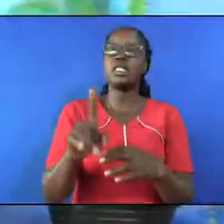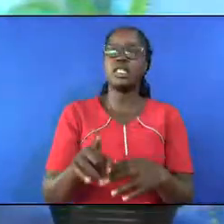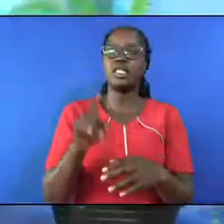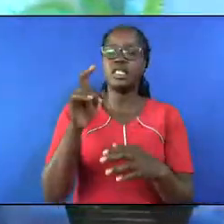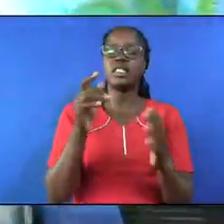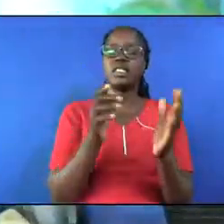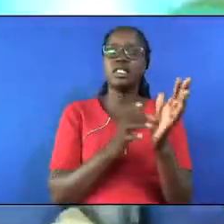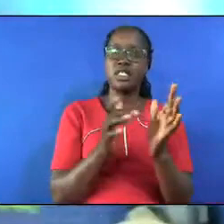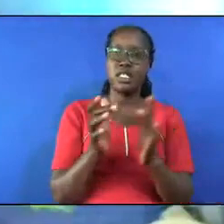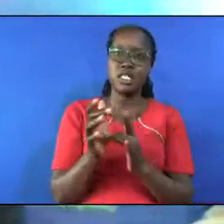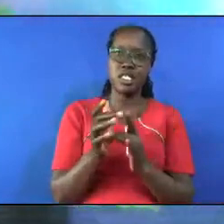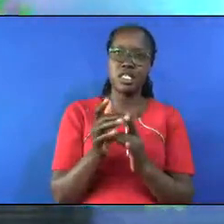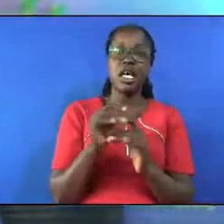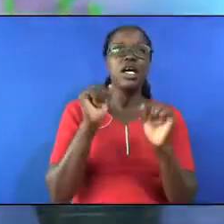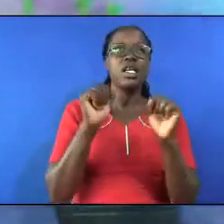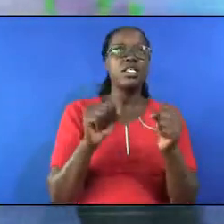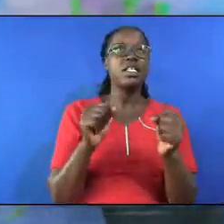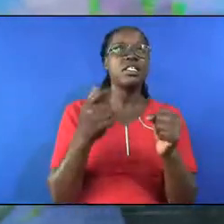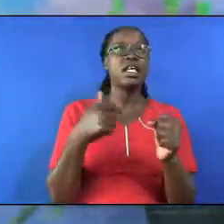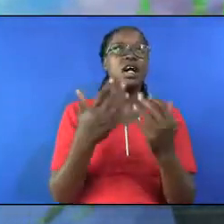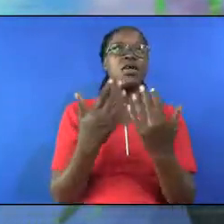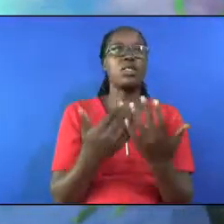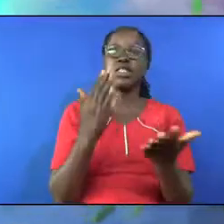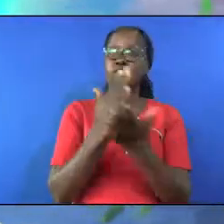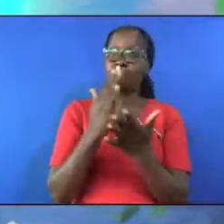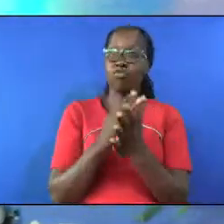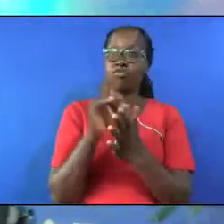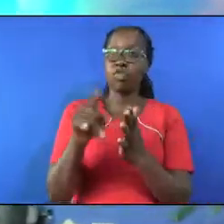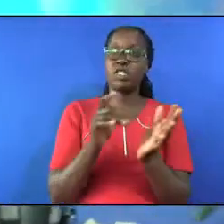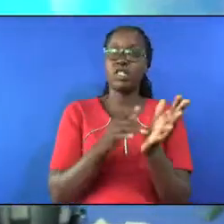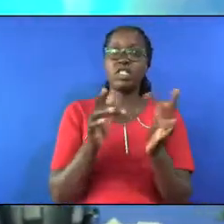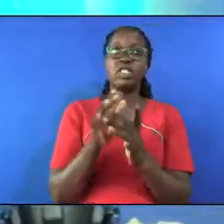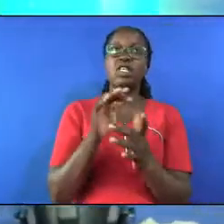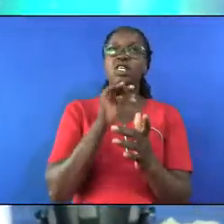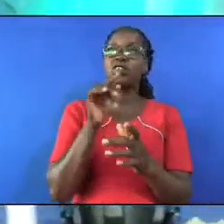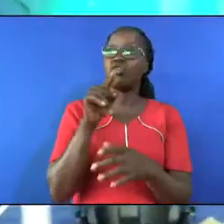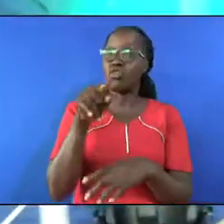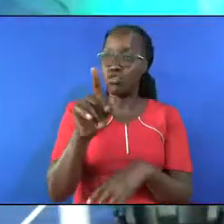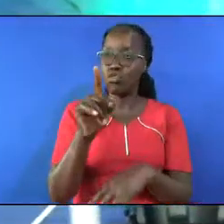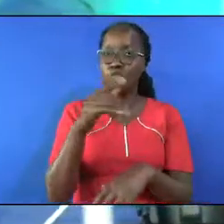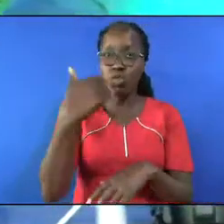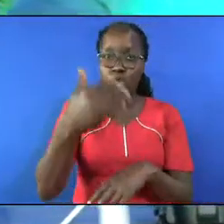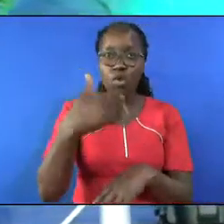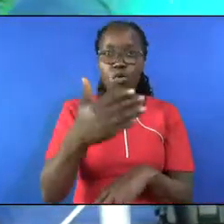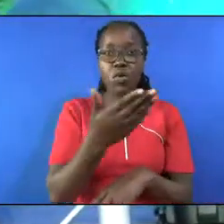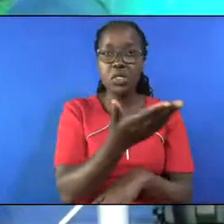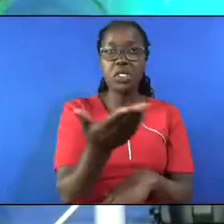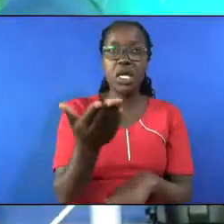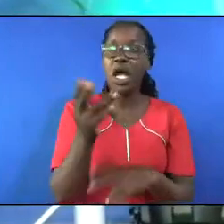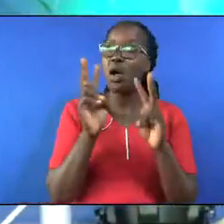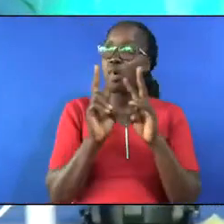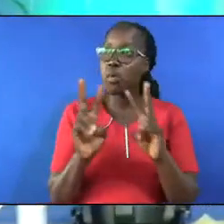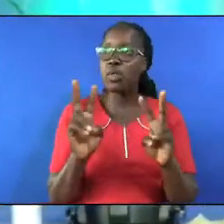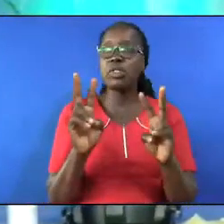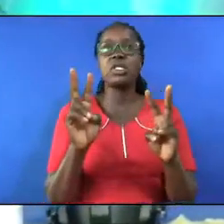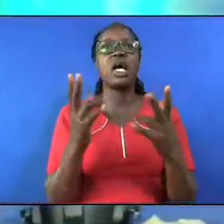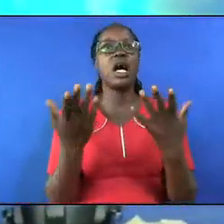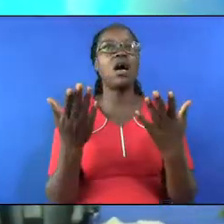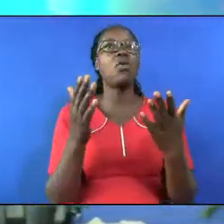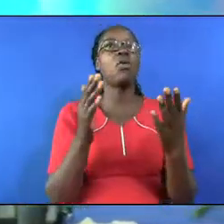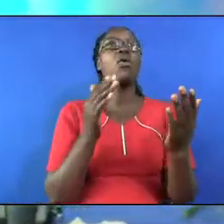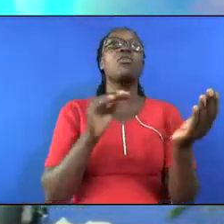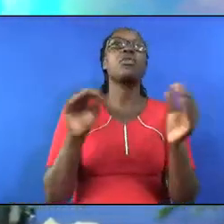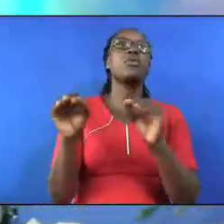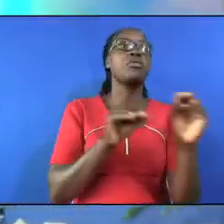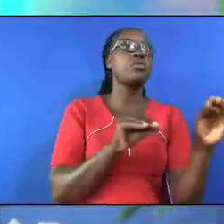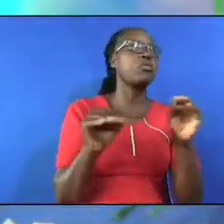Jesus. Yes, our children indeed need Jesus. They do not need you to be constantly there watching their every move. They